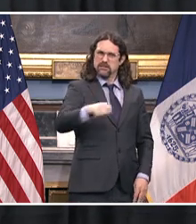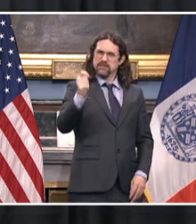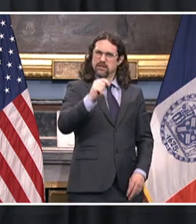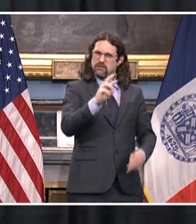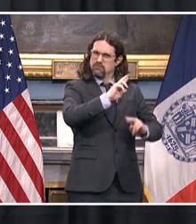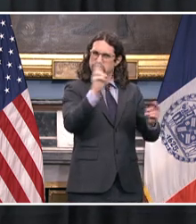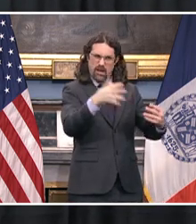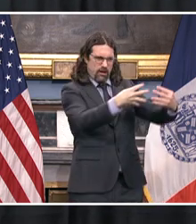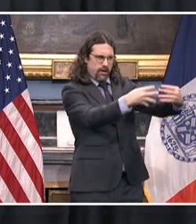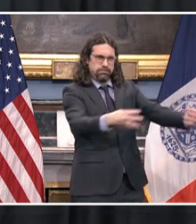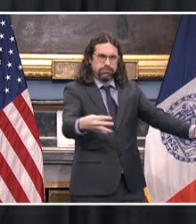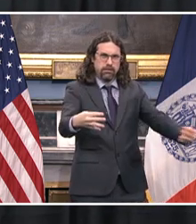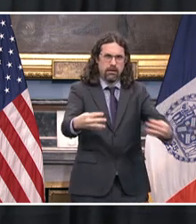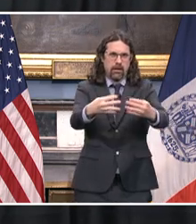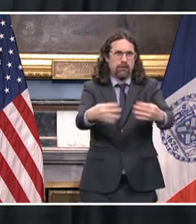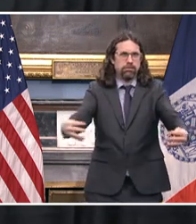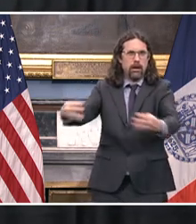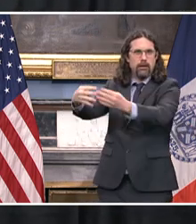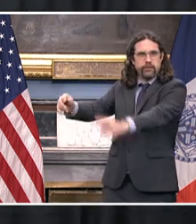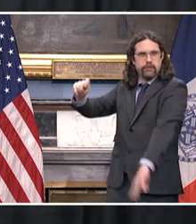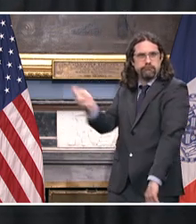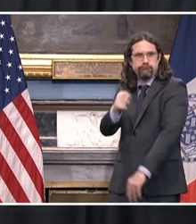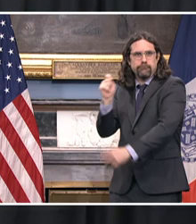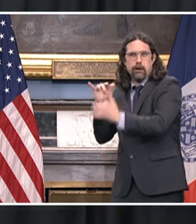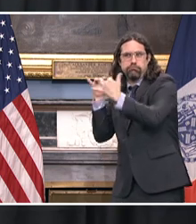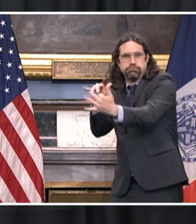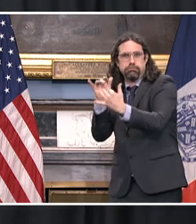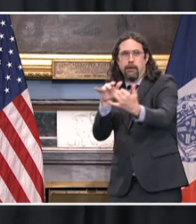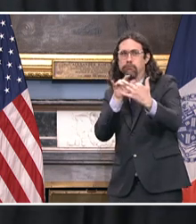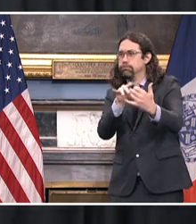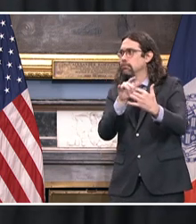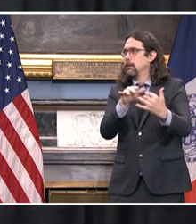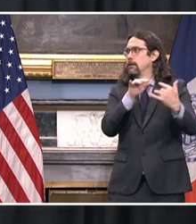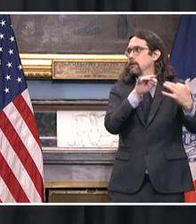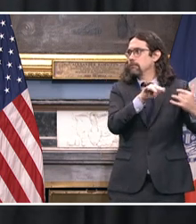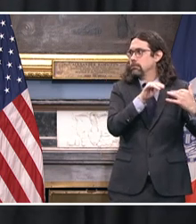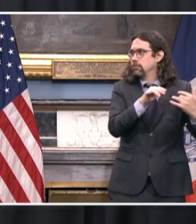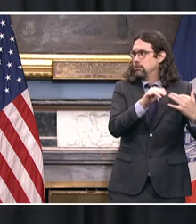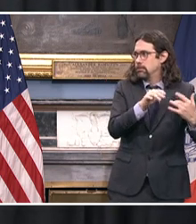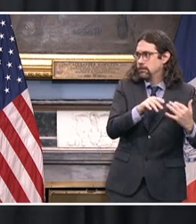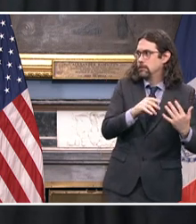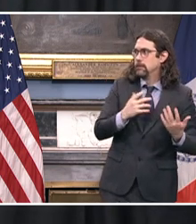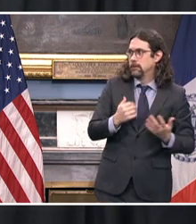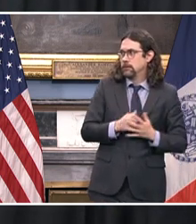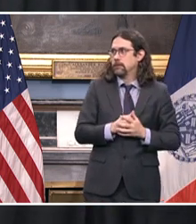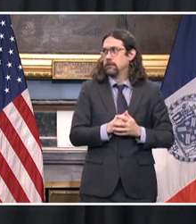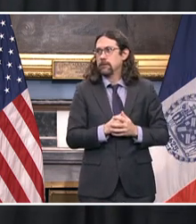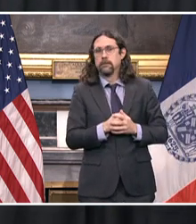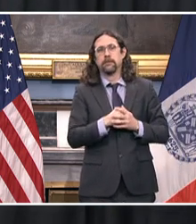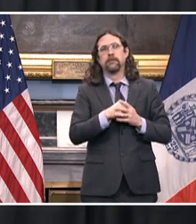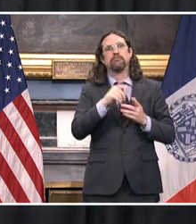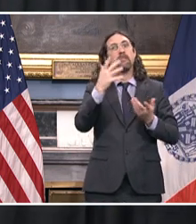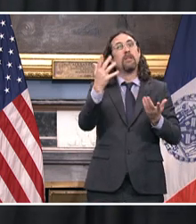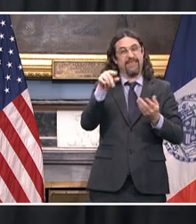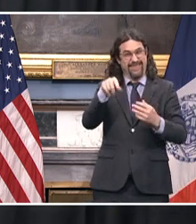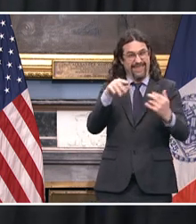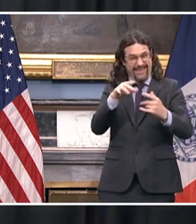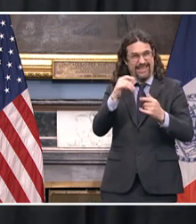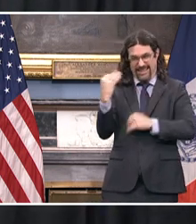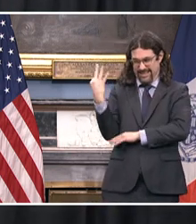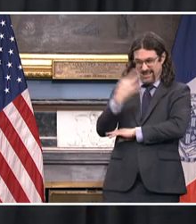moment, but this is an amazing transformation. When we were here, it felt like, you know, normal times, a sports